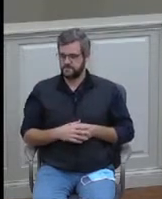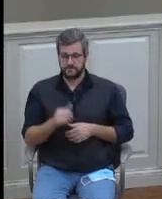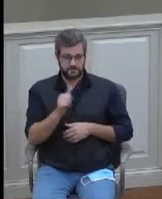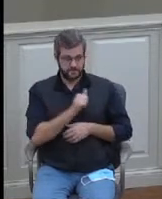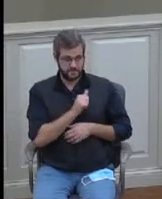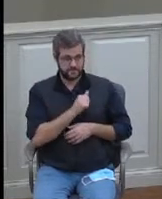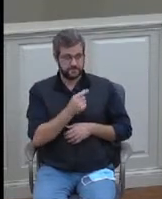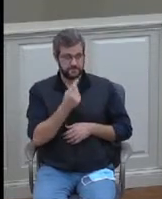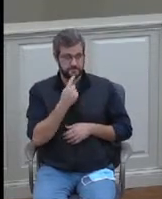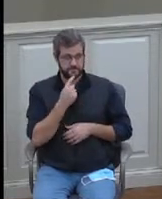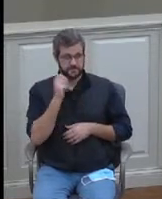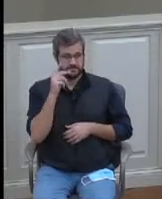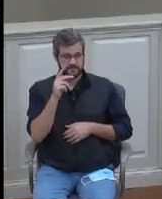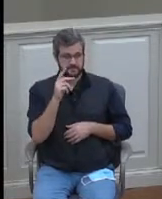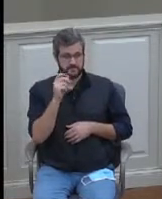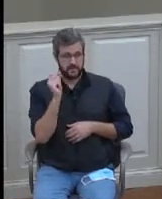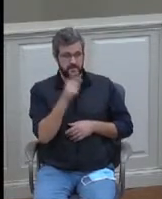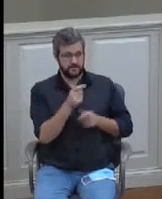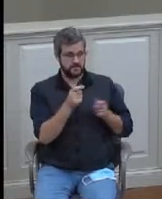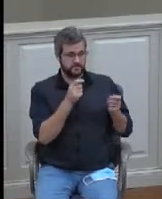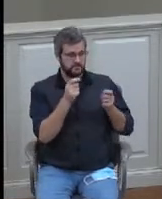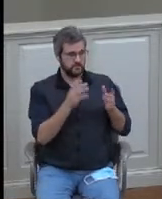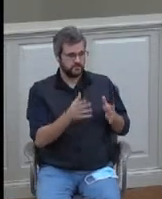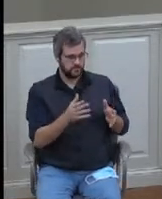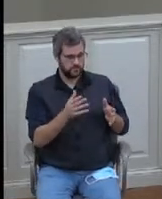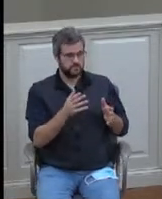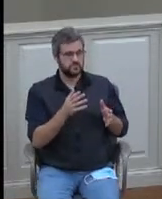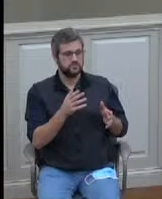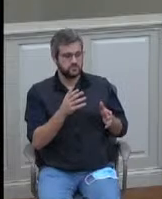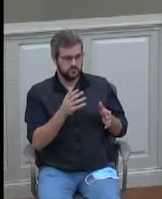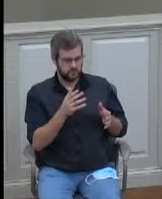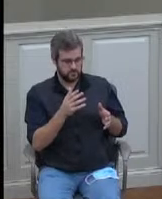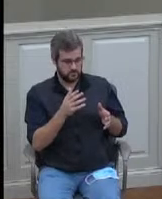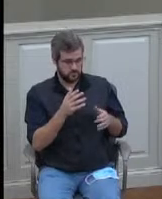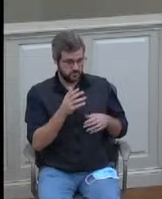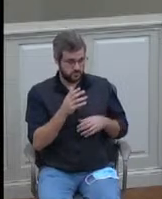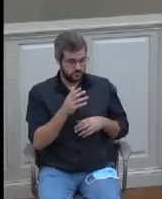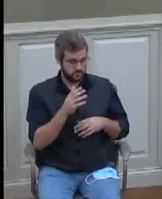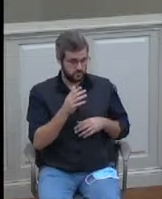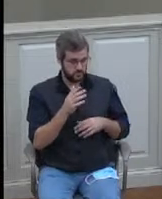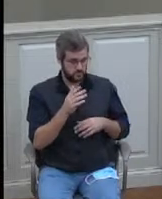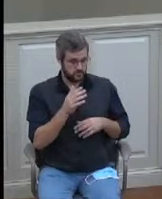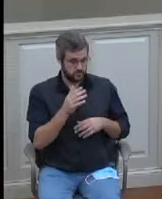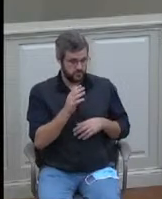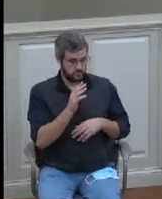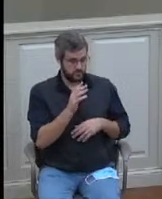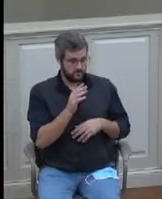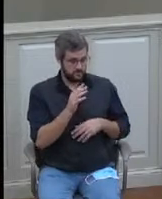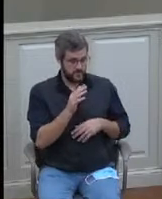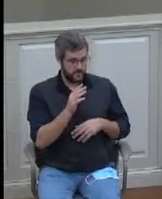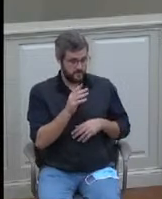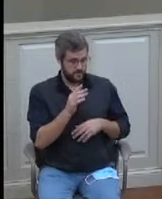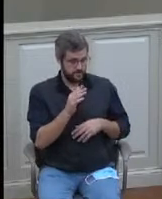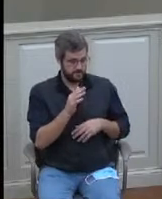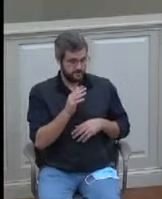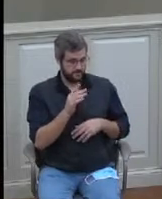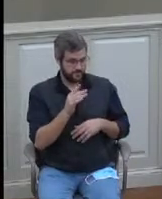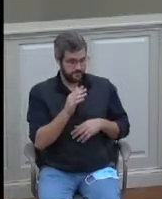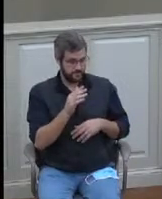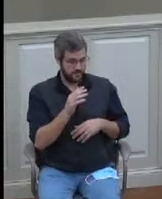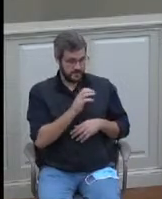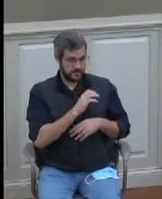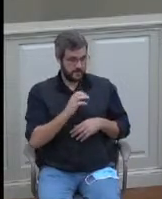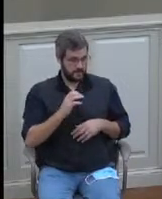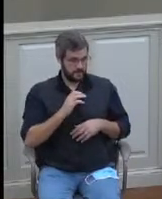And Mr. City Manager, there's a board in the unofficial